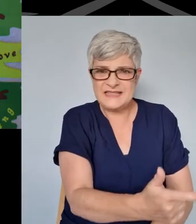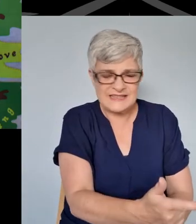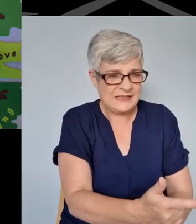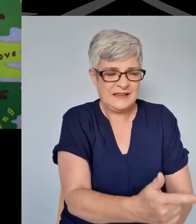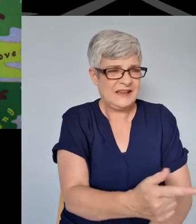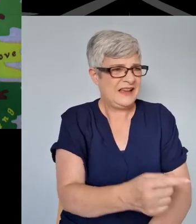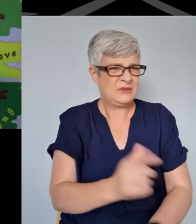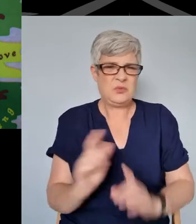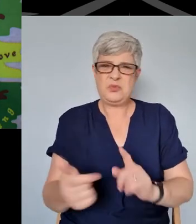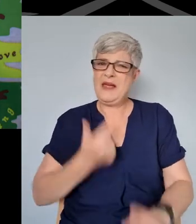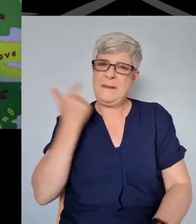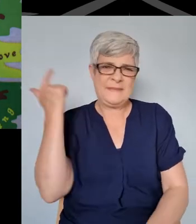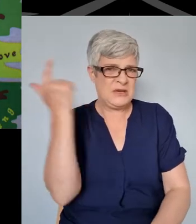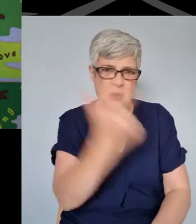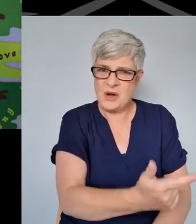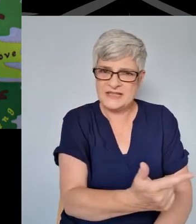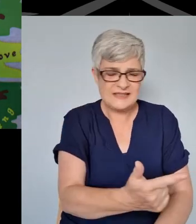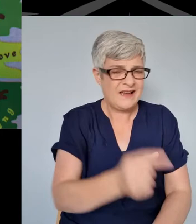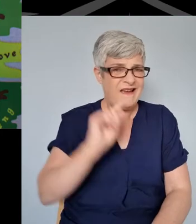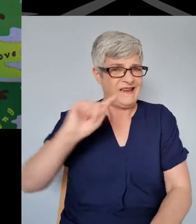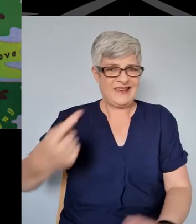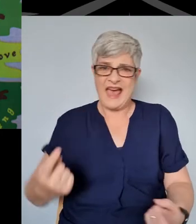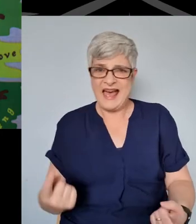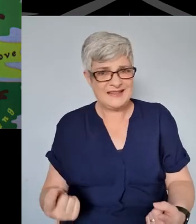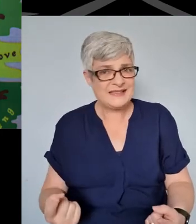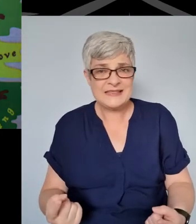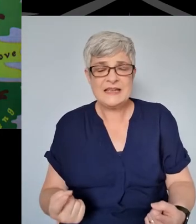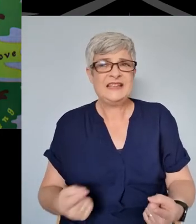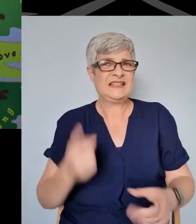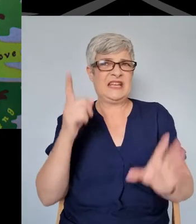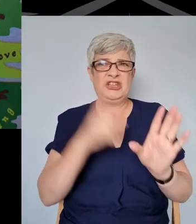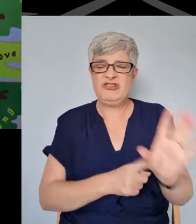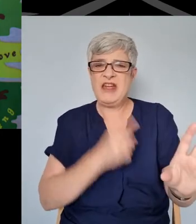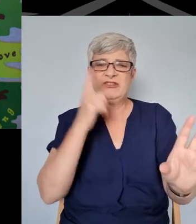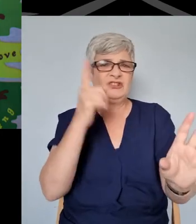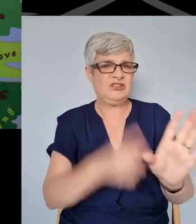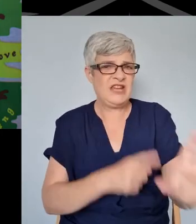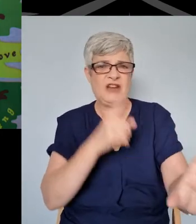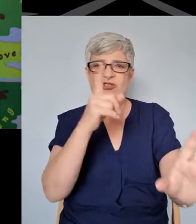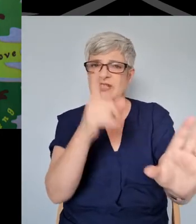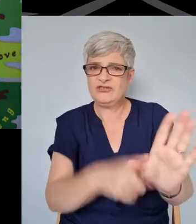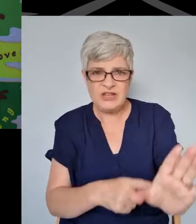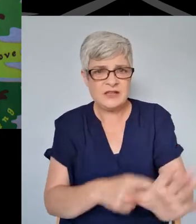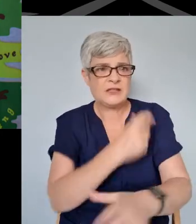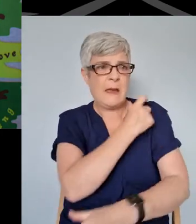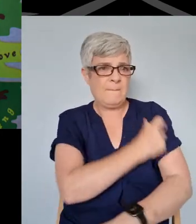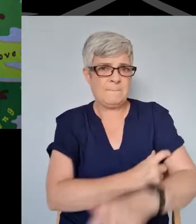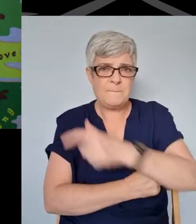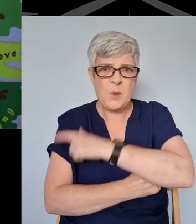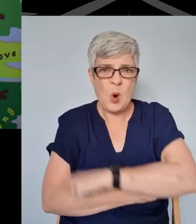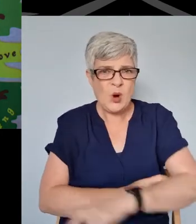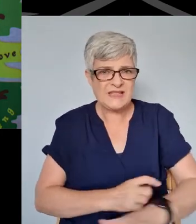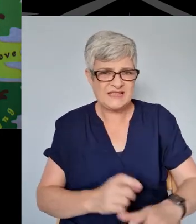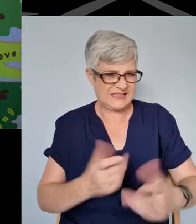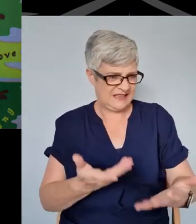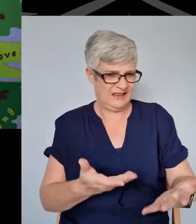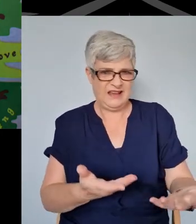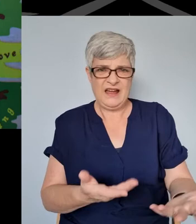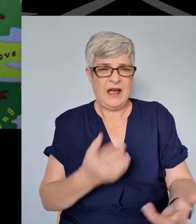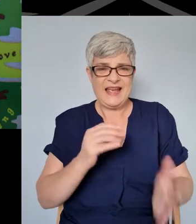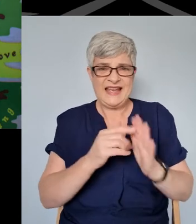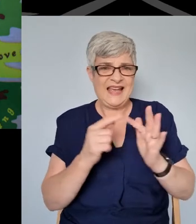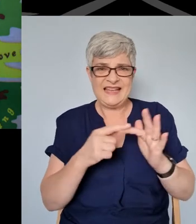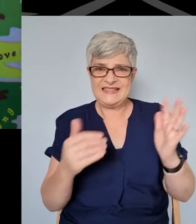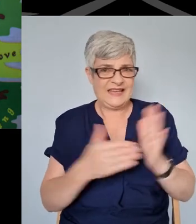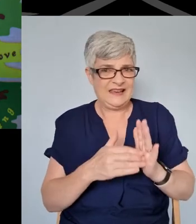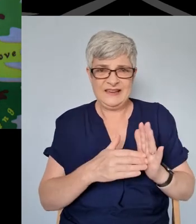This is way beyond that. This is... Years later, these dried out piles of bones, and Ezekiel doesn't